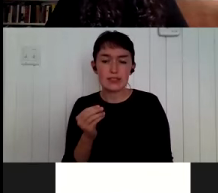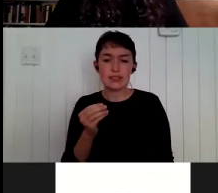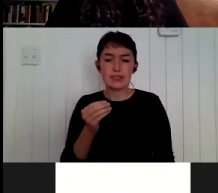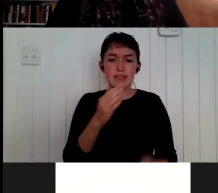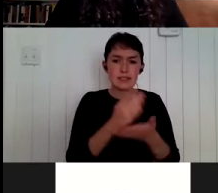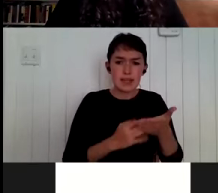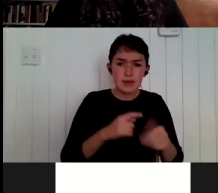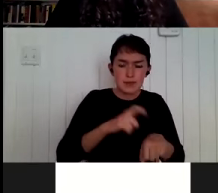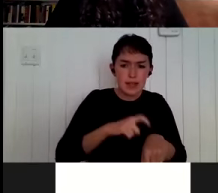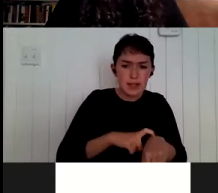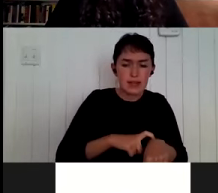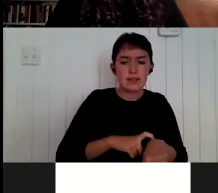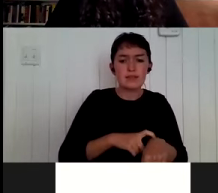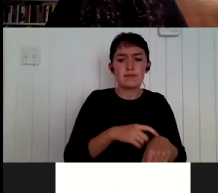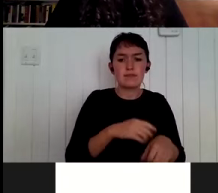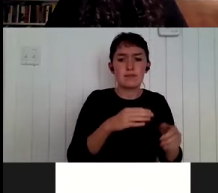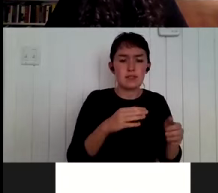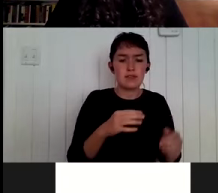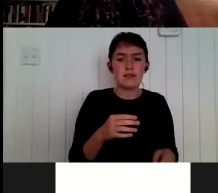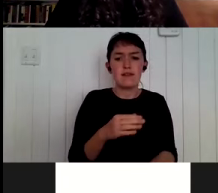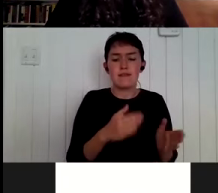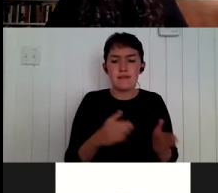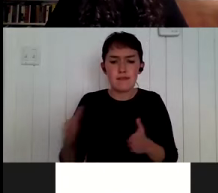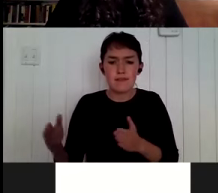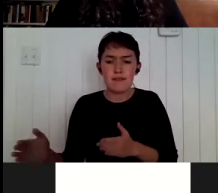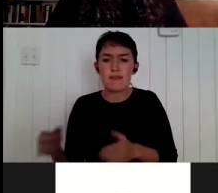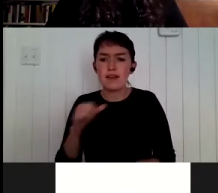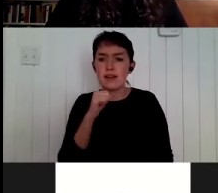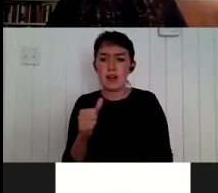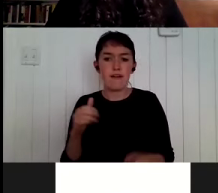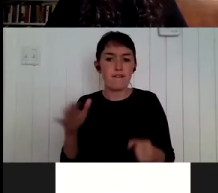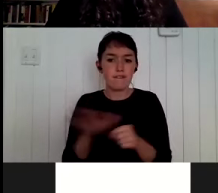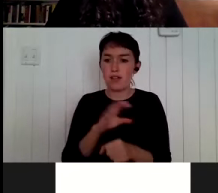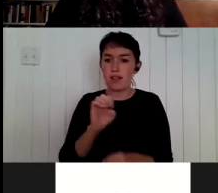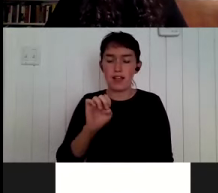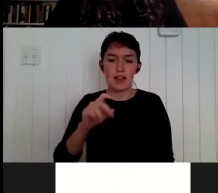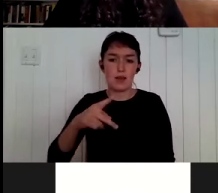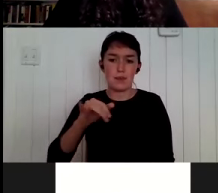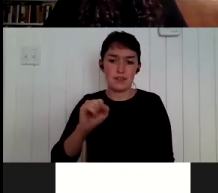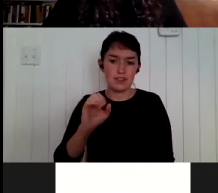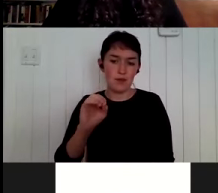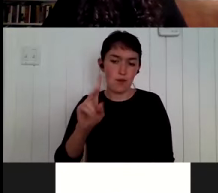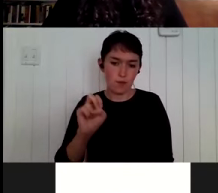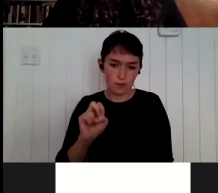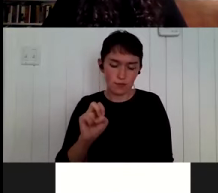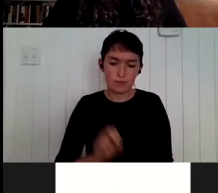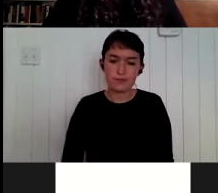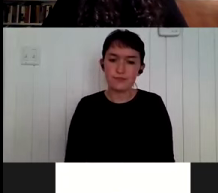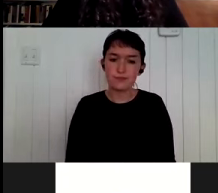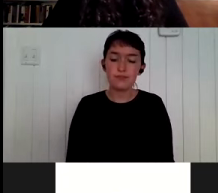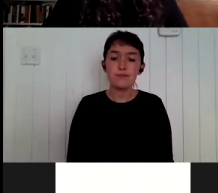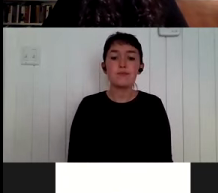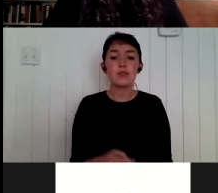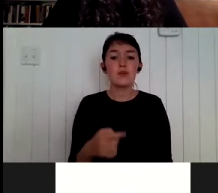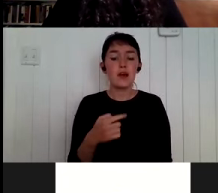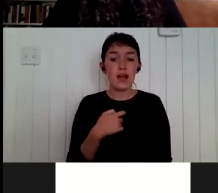a full-blown episode, right? And the reason I wanted to bring up this spectrum is because I wanted to, connect to the audience. And